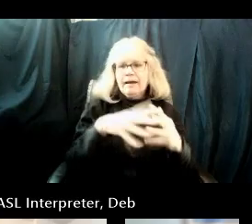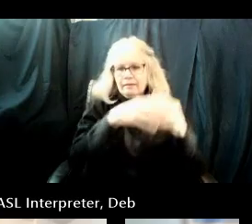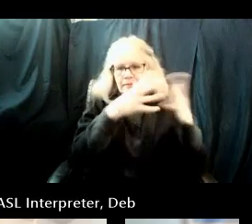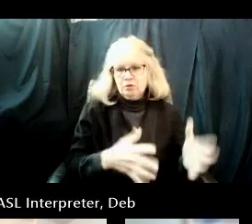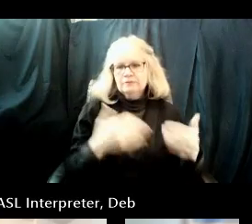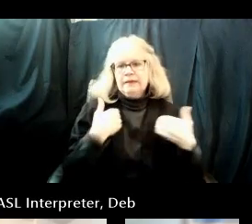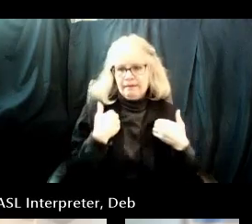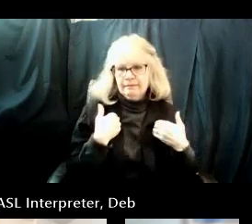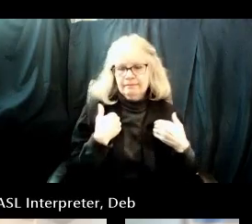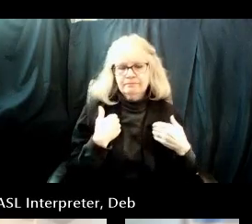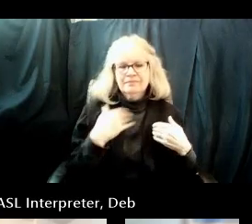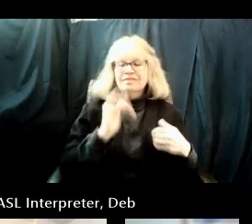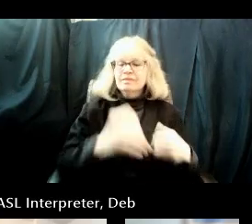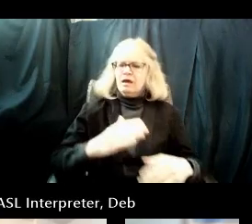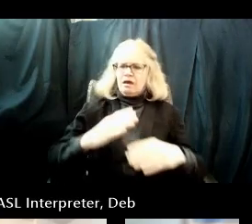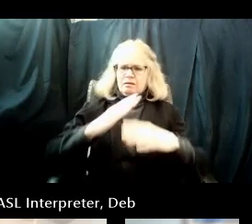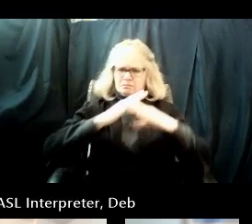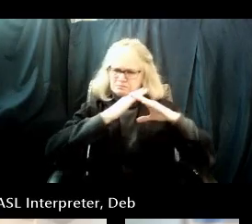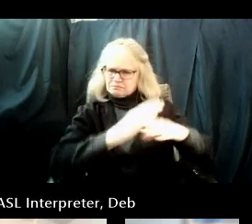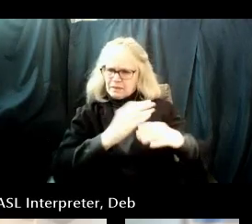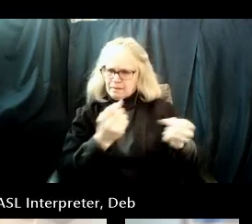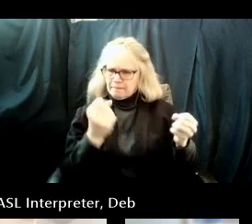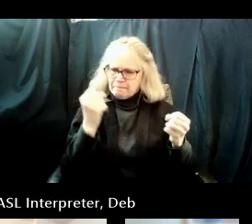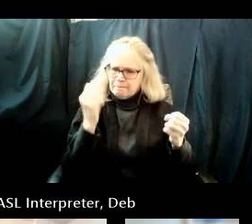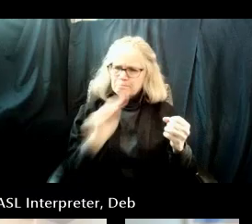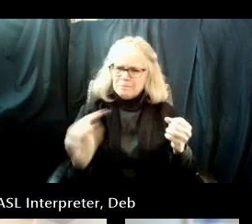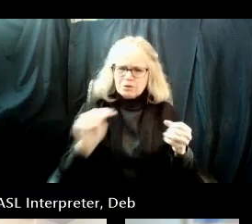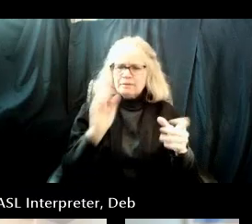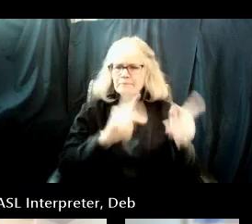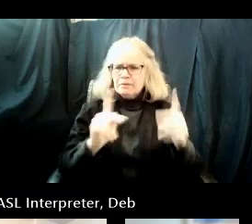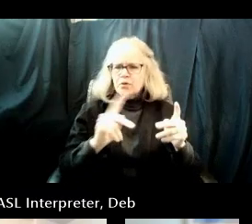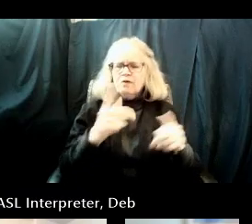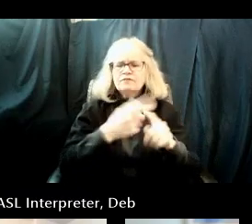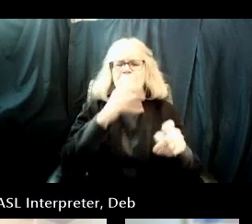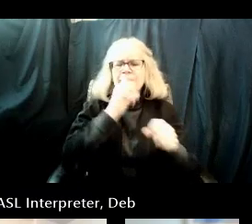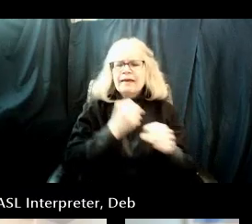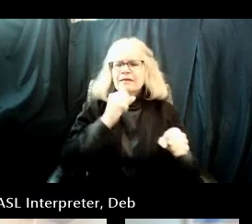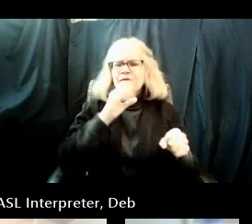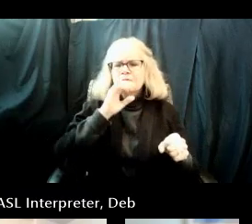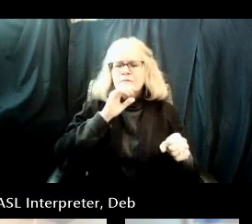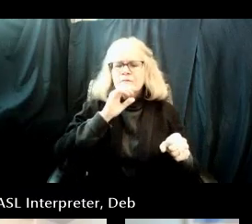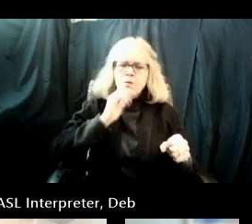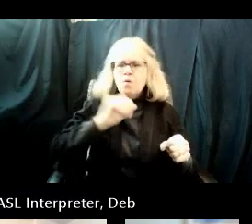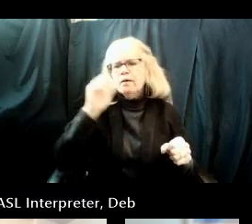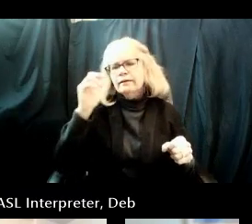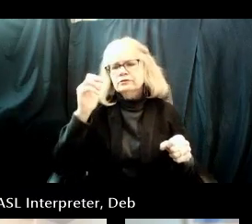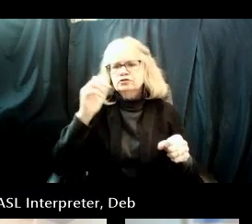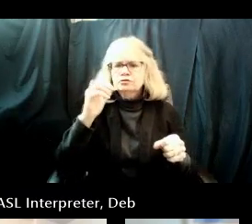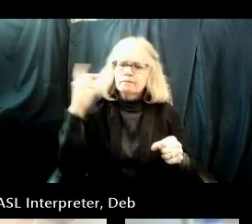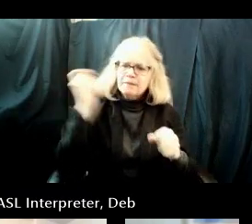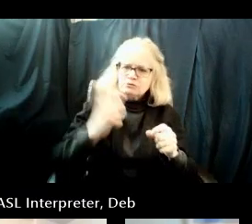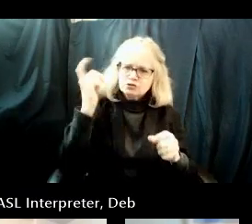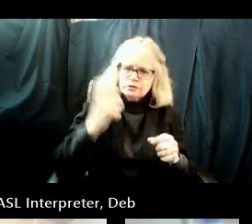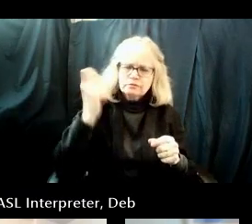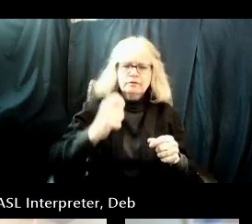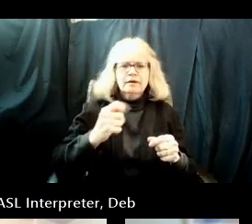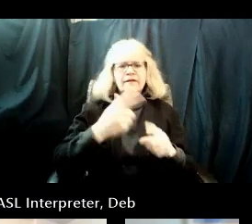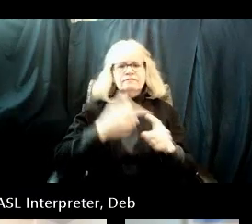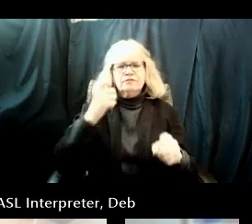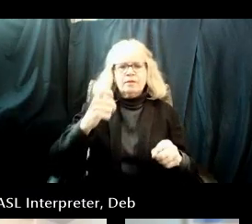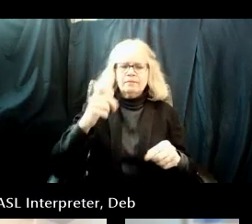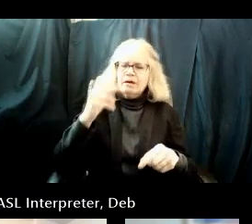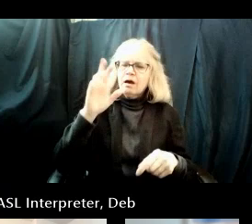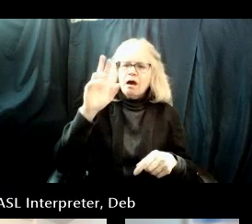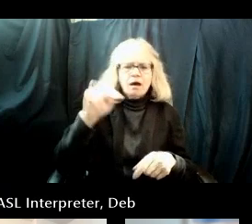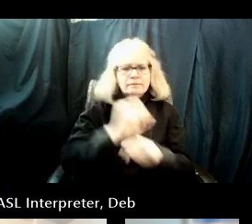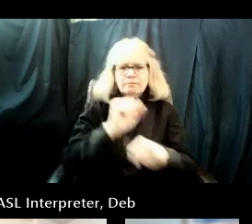prevented millions from receiving older age pensions, from qualifying for unemployment insurance, and from accessing